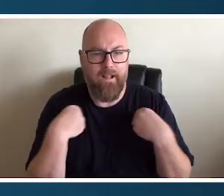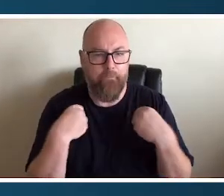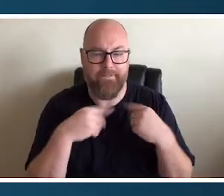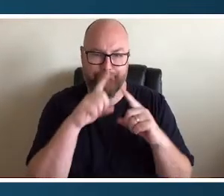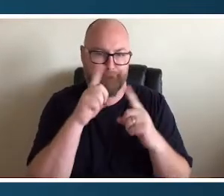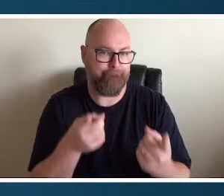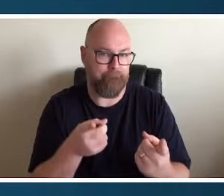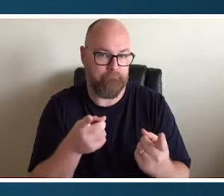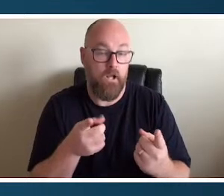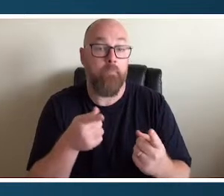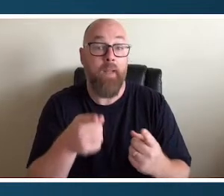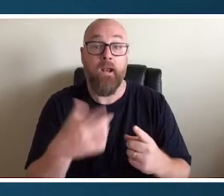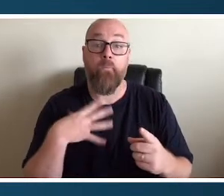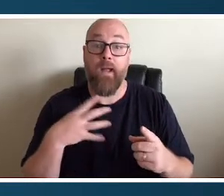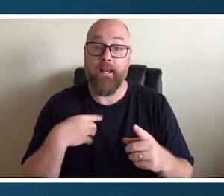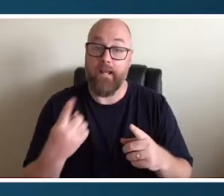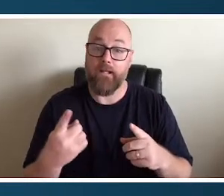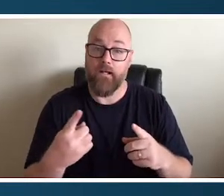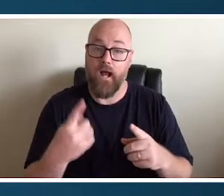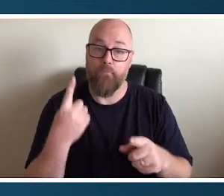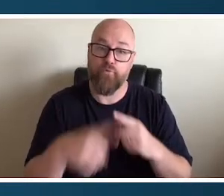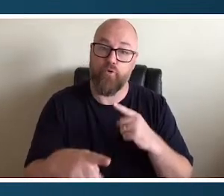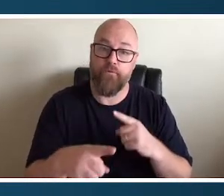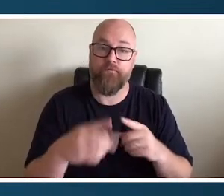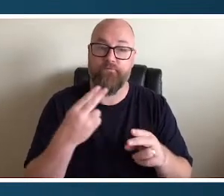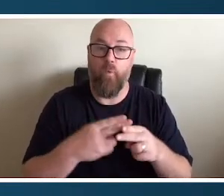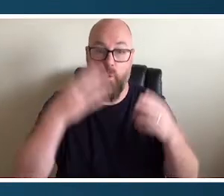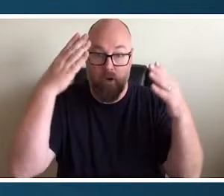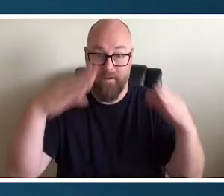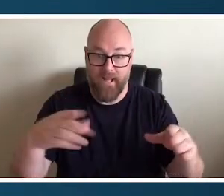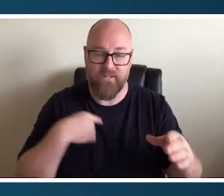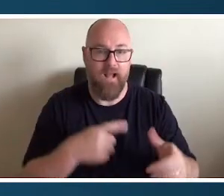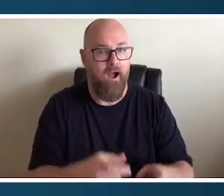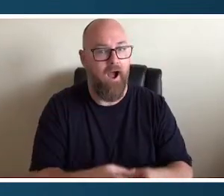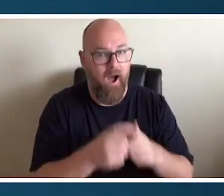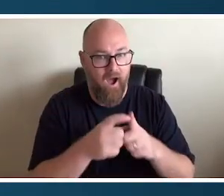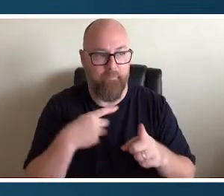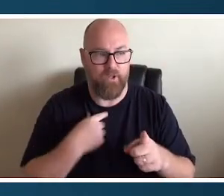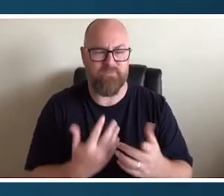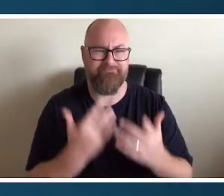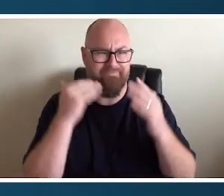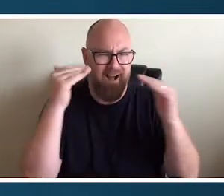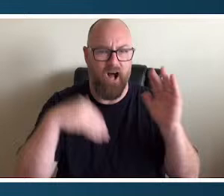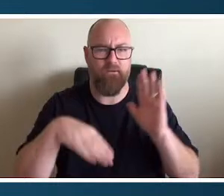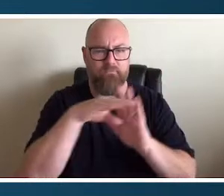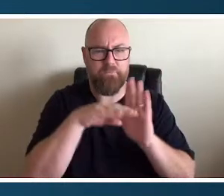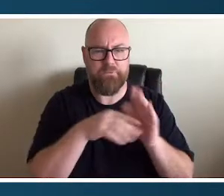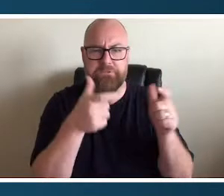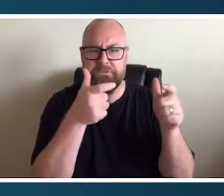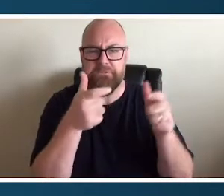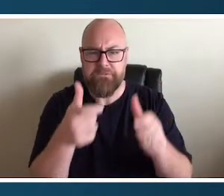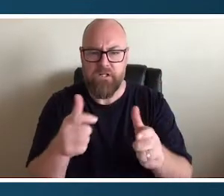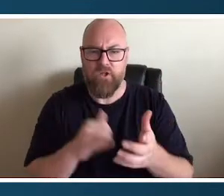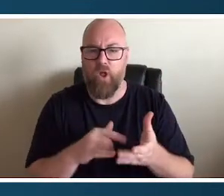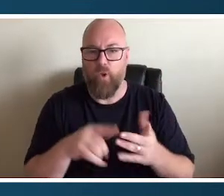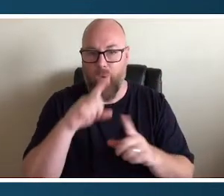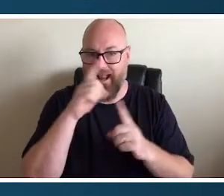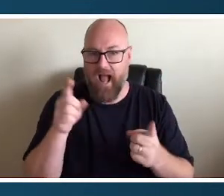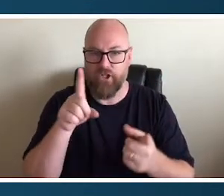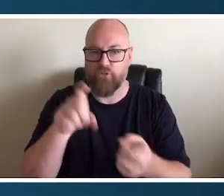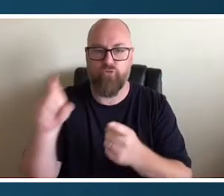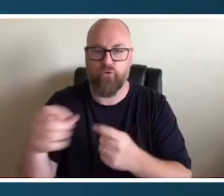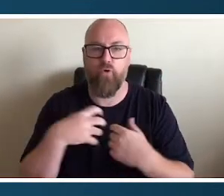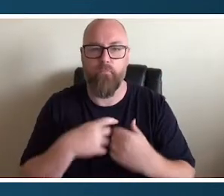accommodation approved by the Labor Department is very hard, and it is highly regulated. So it's not easy to just recruit more workers,